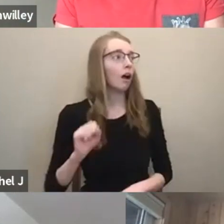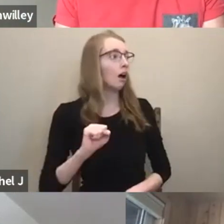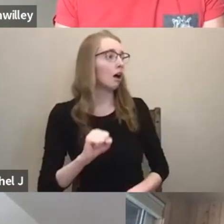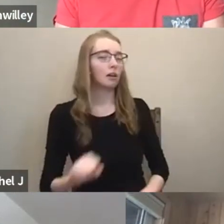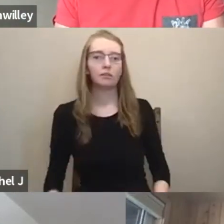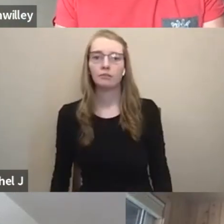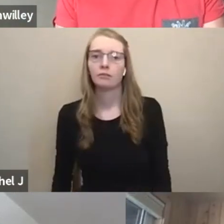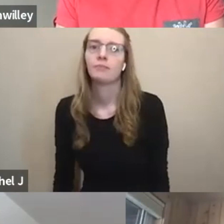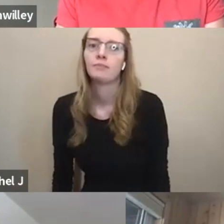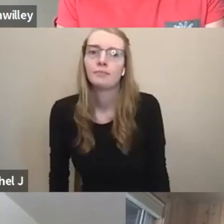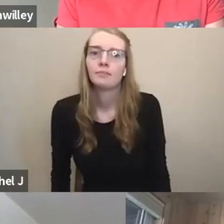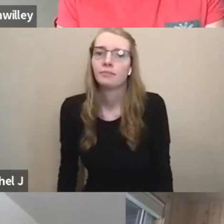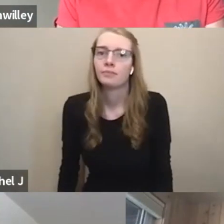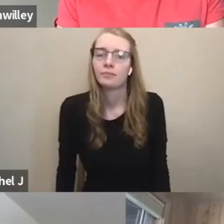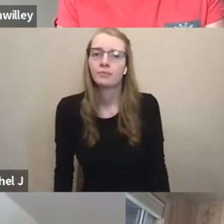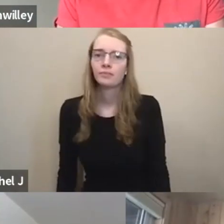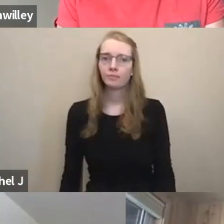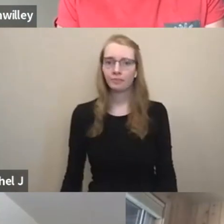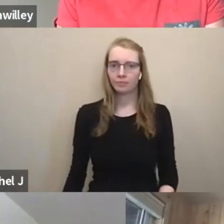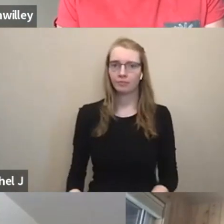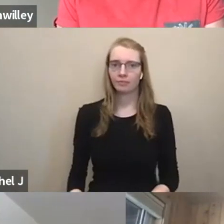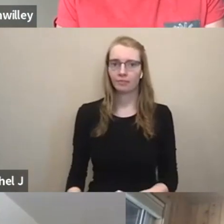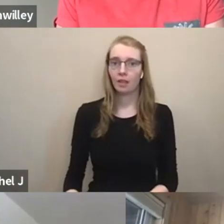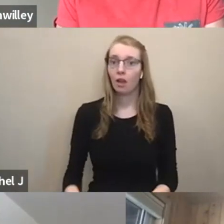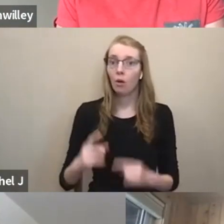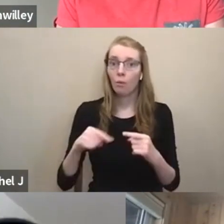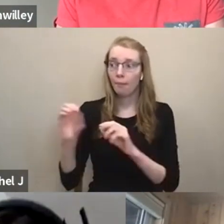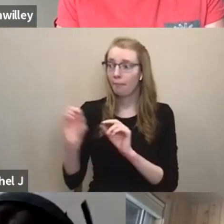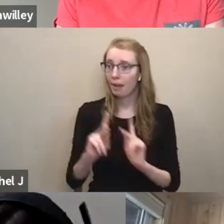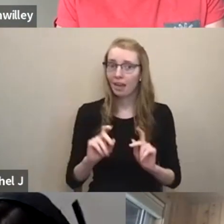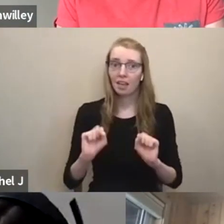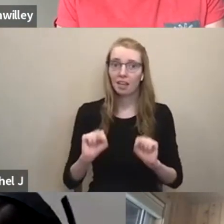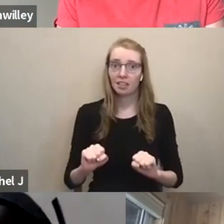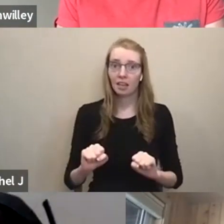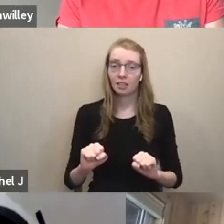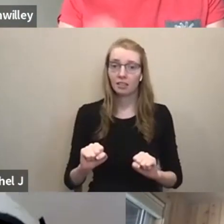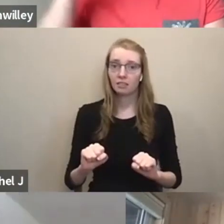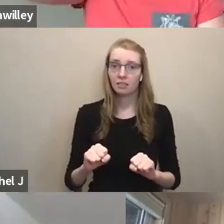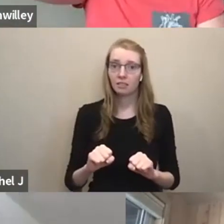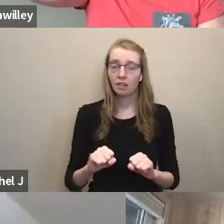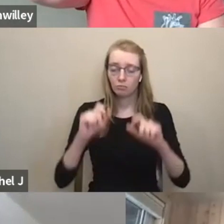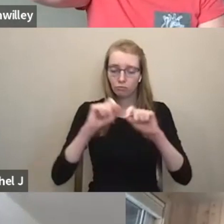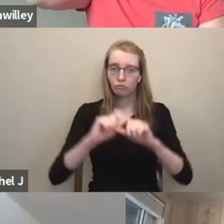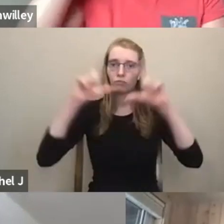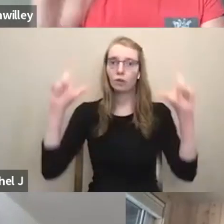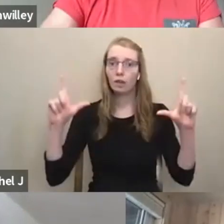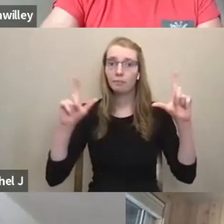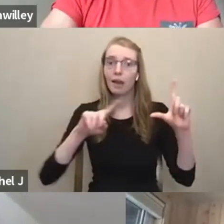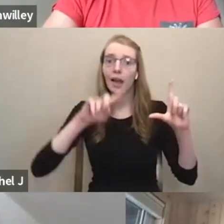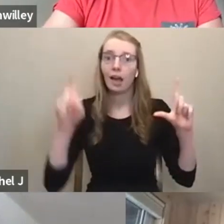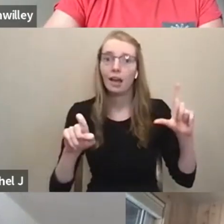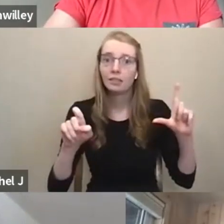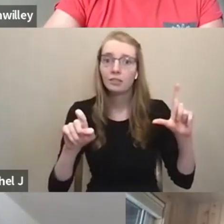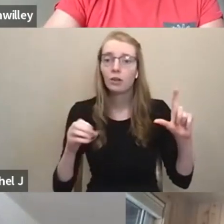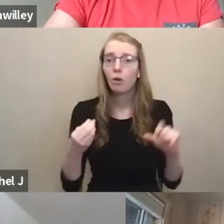can feel free to turn your camera on, ask your questions once they're back in, or put it in chat if you're more comfortable with that. Some of you may know the great stage